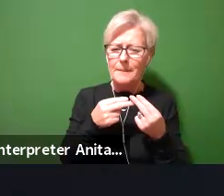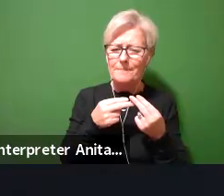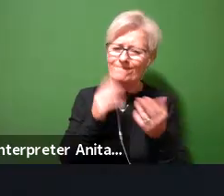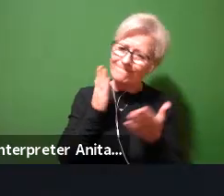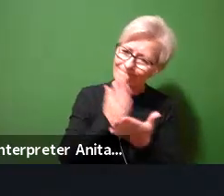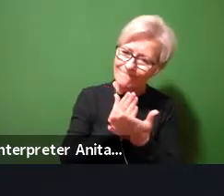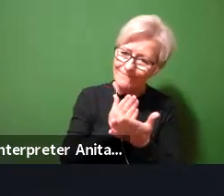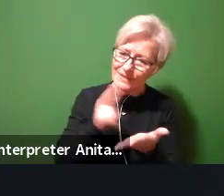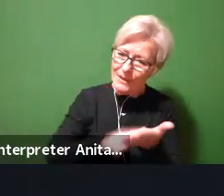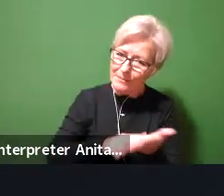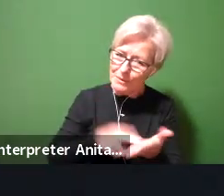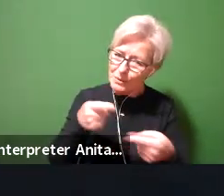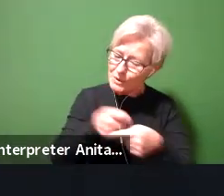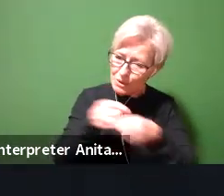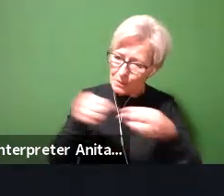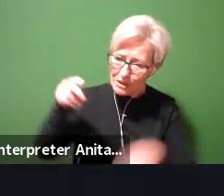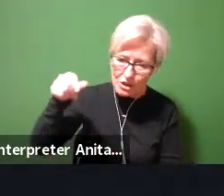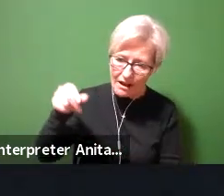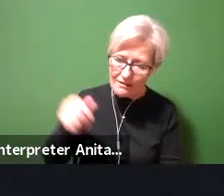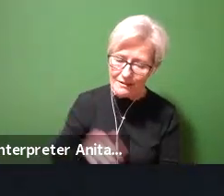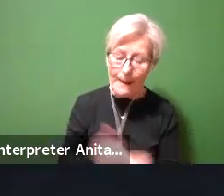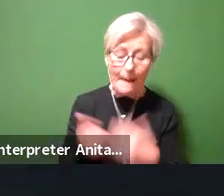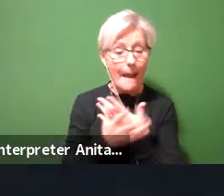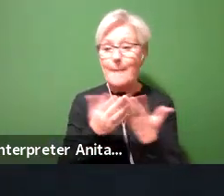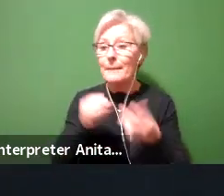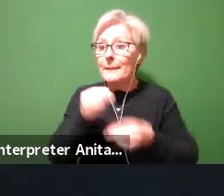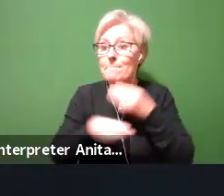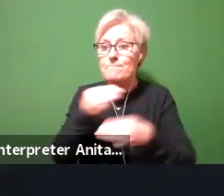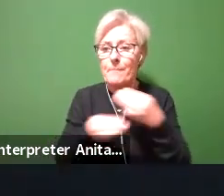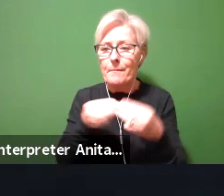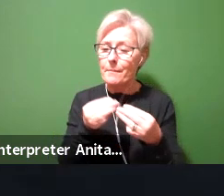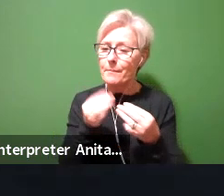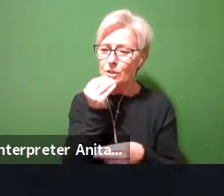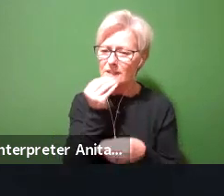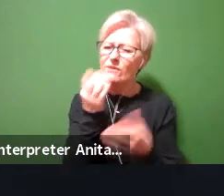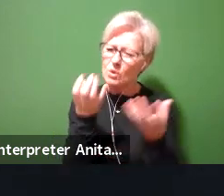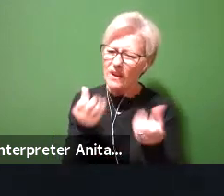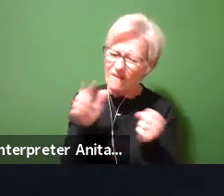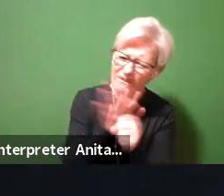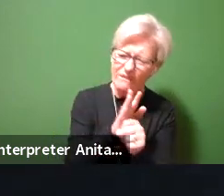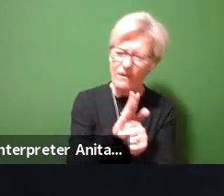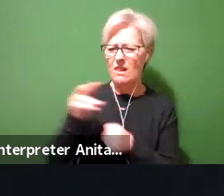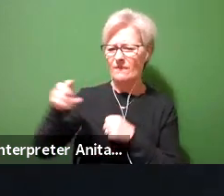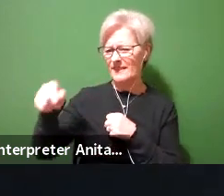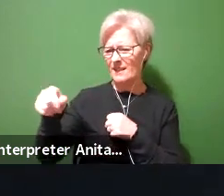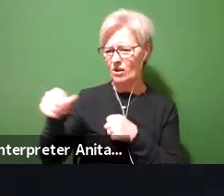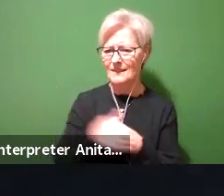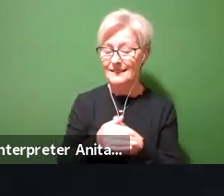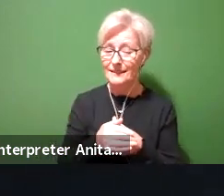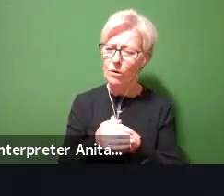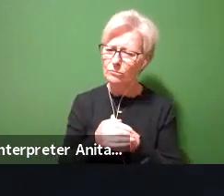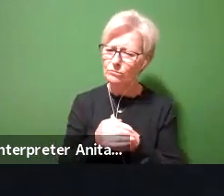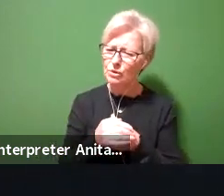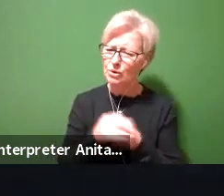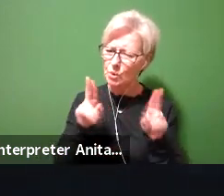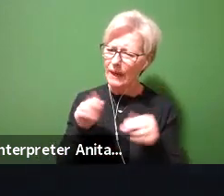also important. Many of the processed foods in our modern food system are full of salt, and so it's another good reason to avoid processed